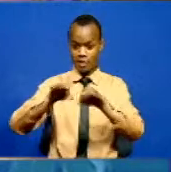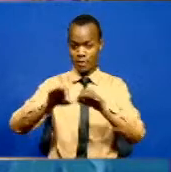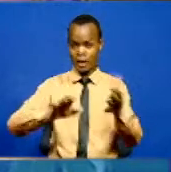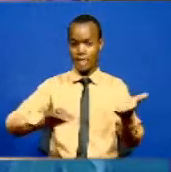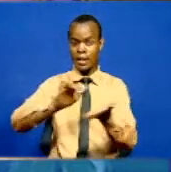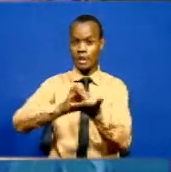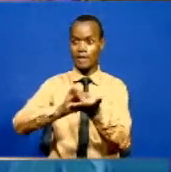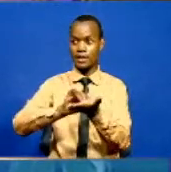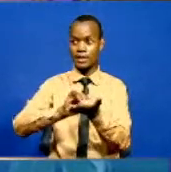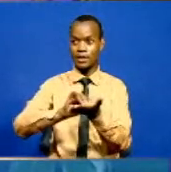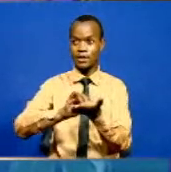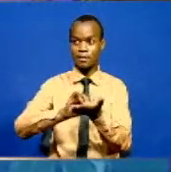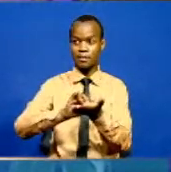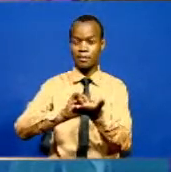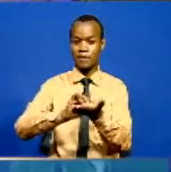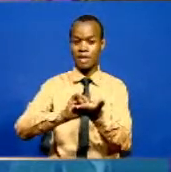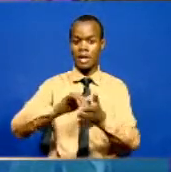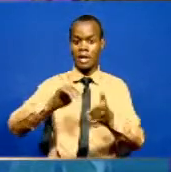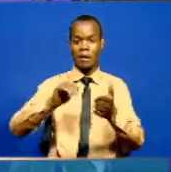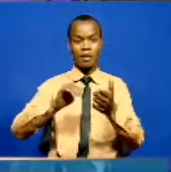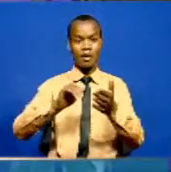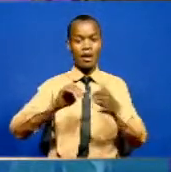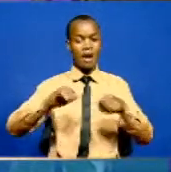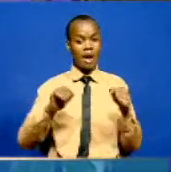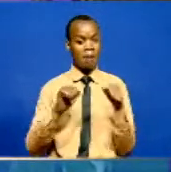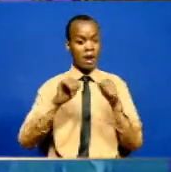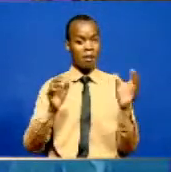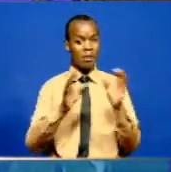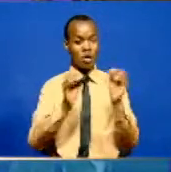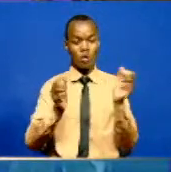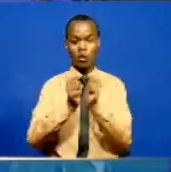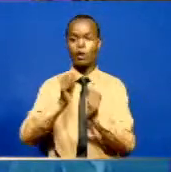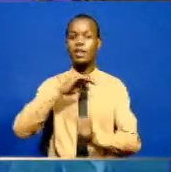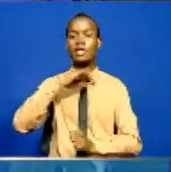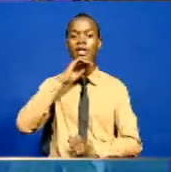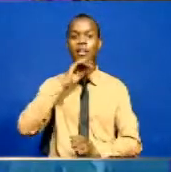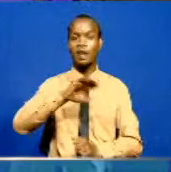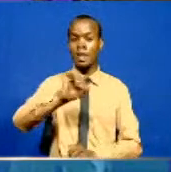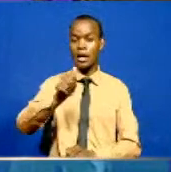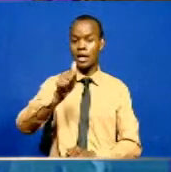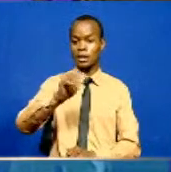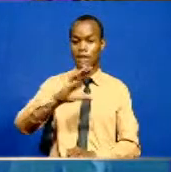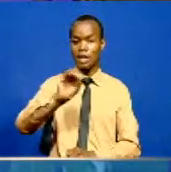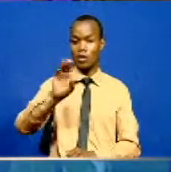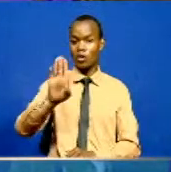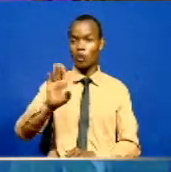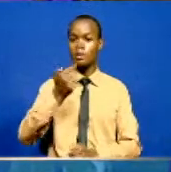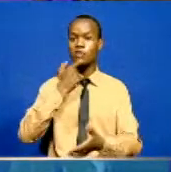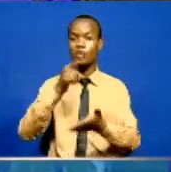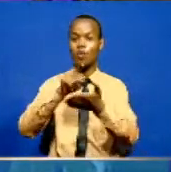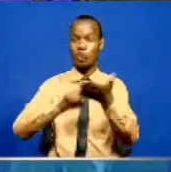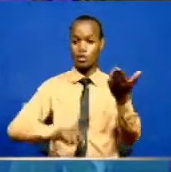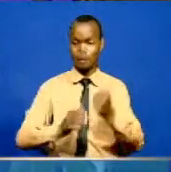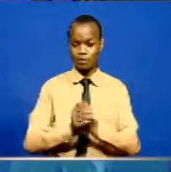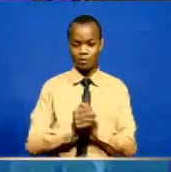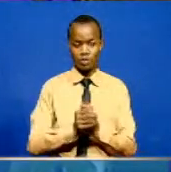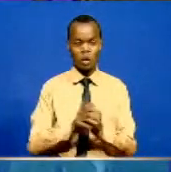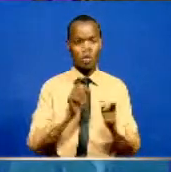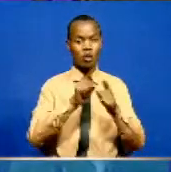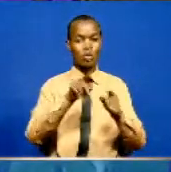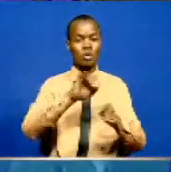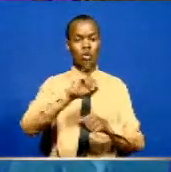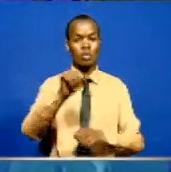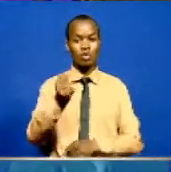was not displeased with death. And this is what he said: then Jacob said to Joseph, one of his